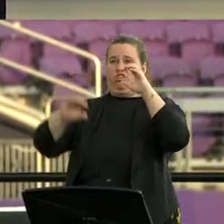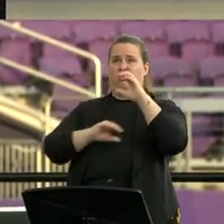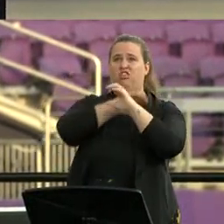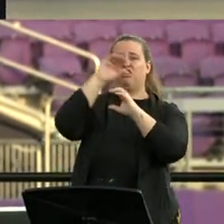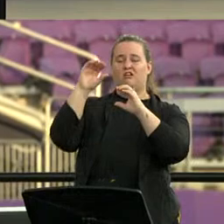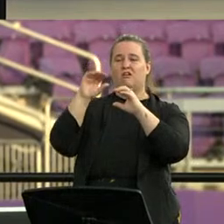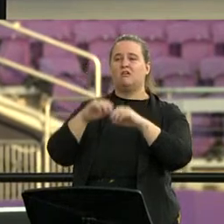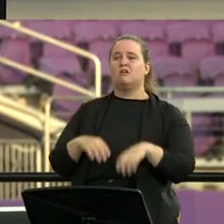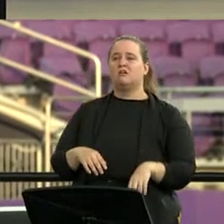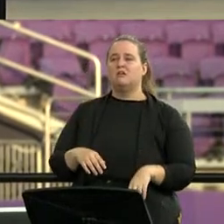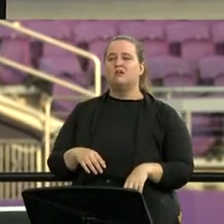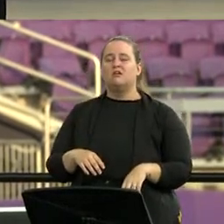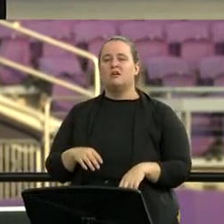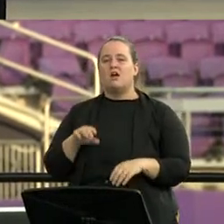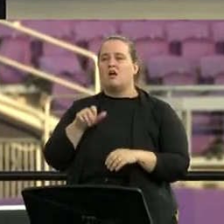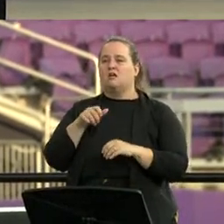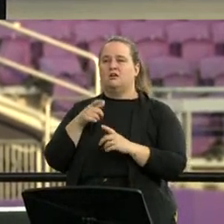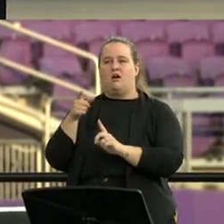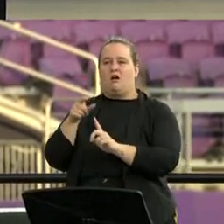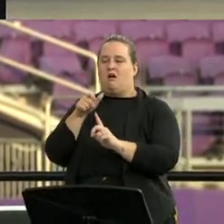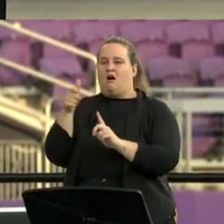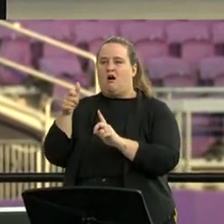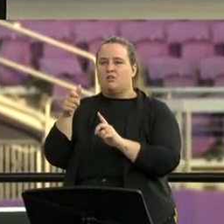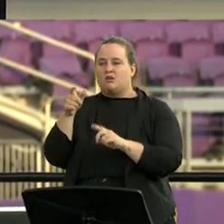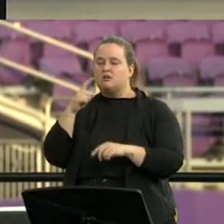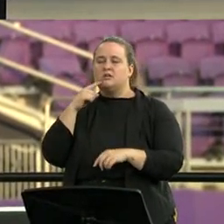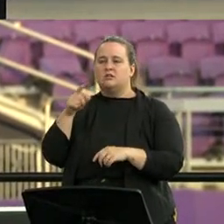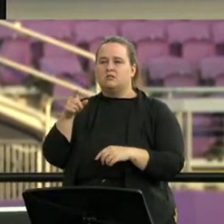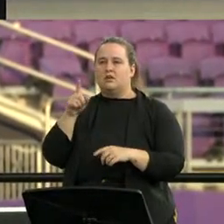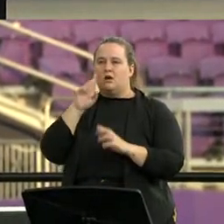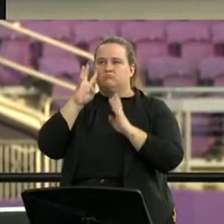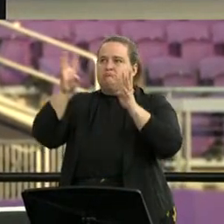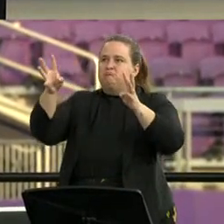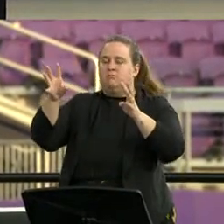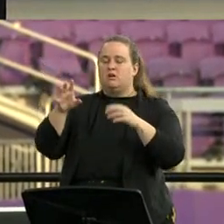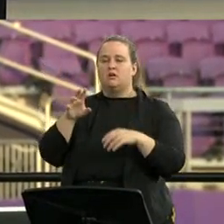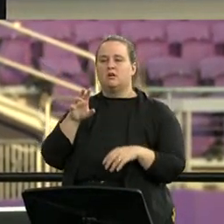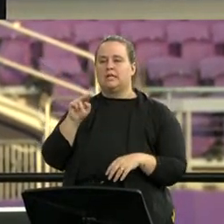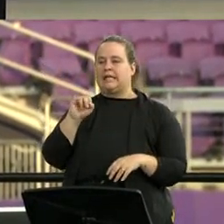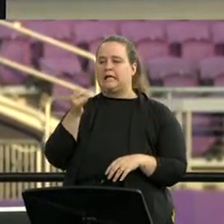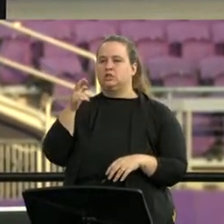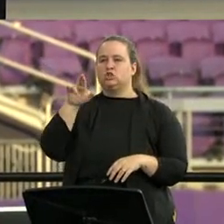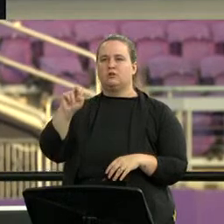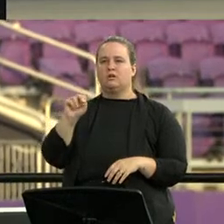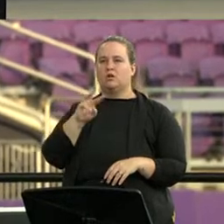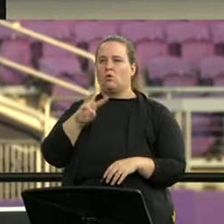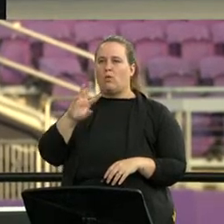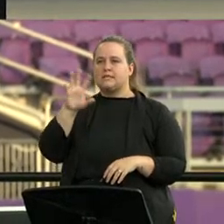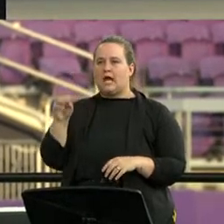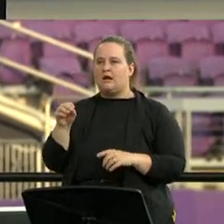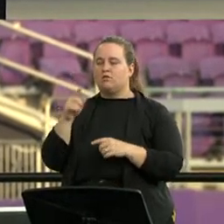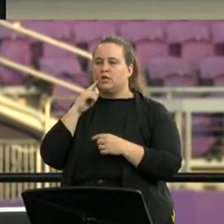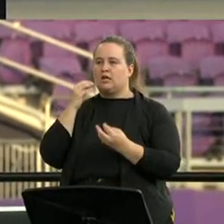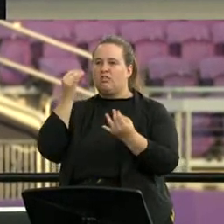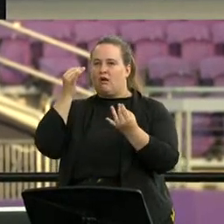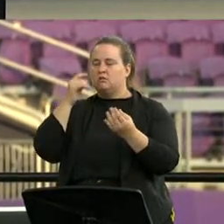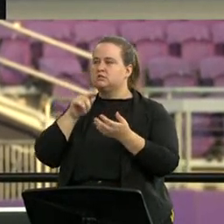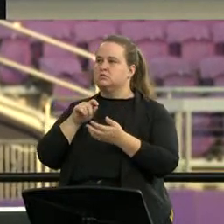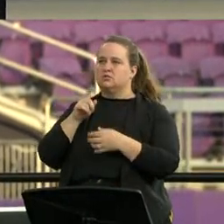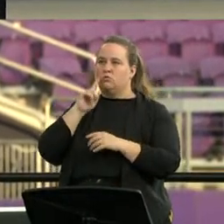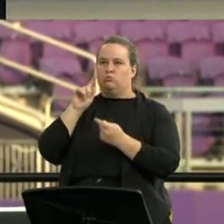Adichie redefined modern Nigerian and West African literature with their unflinching adherence to their forward-thinking